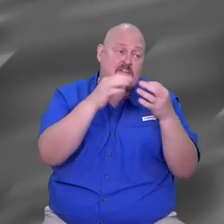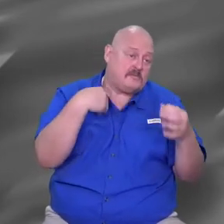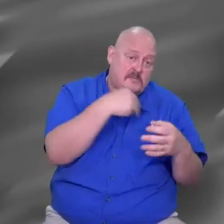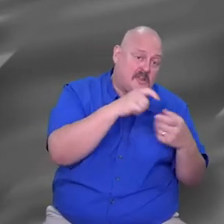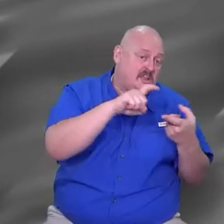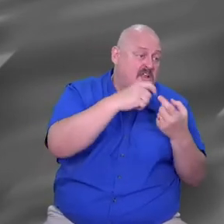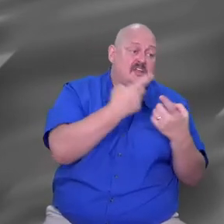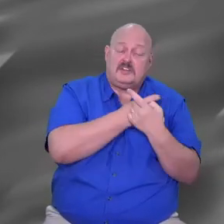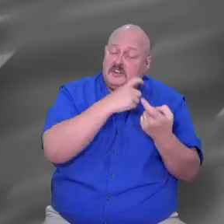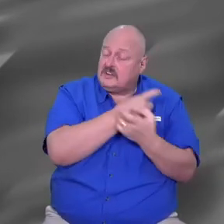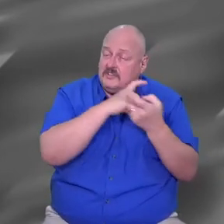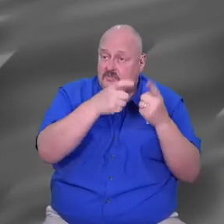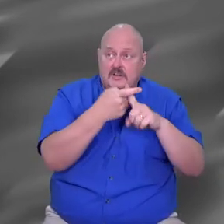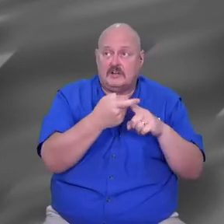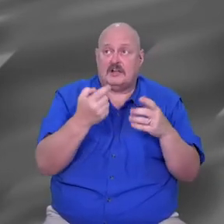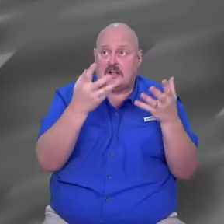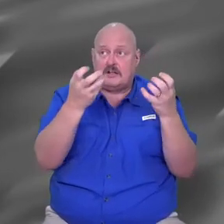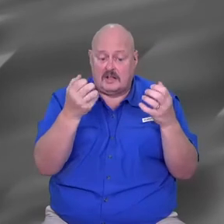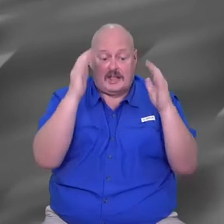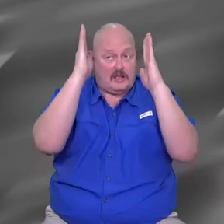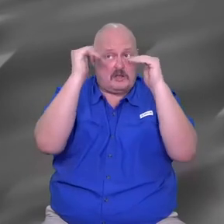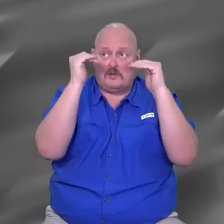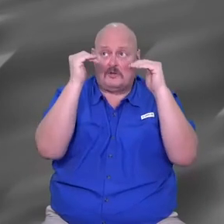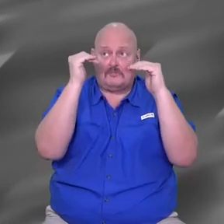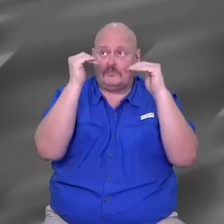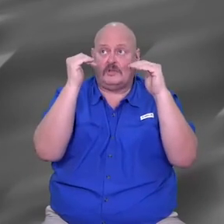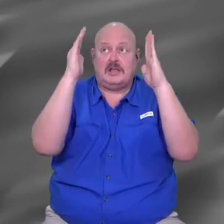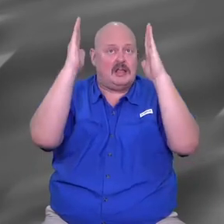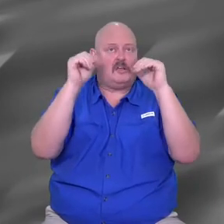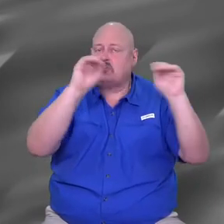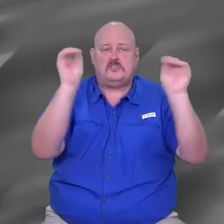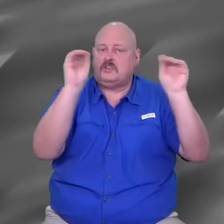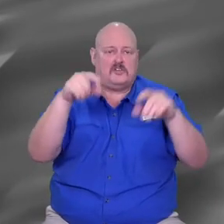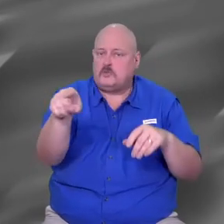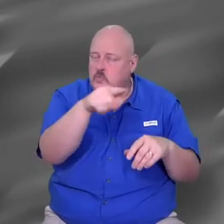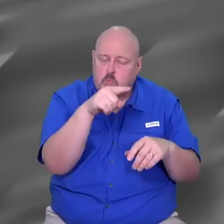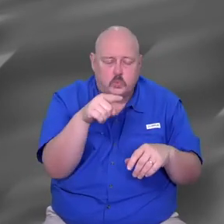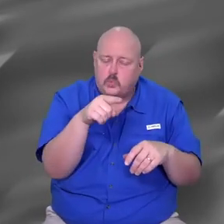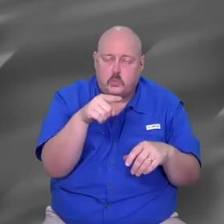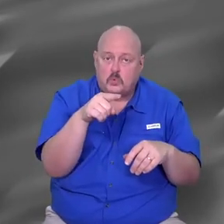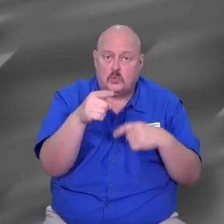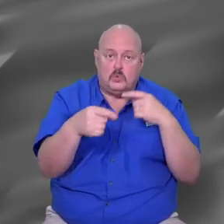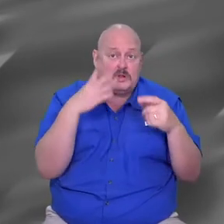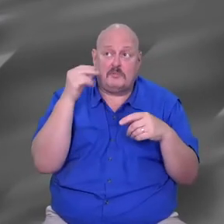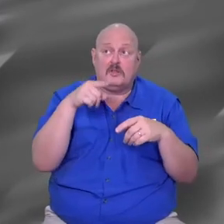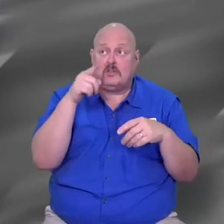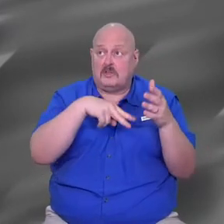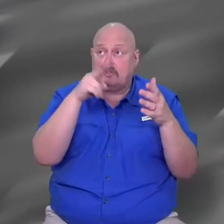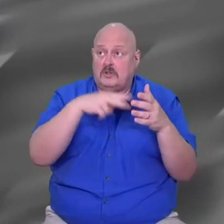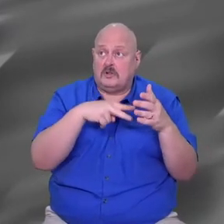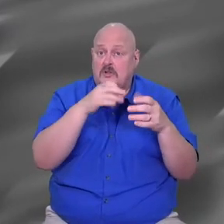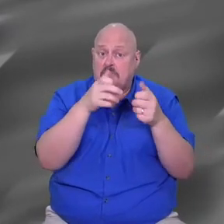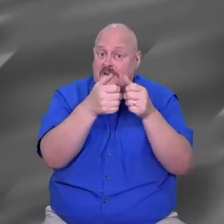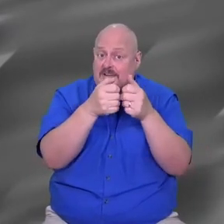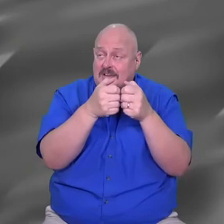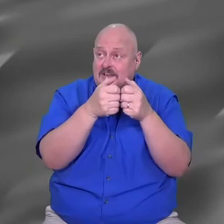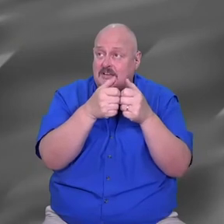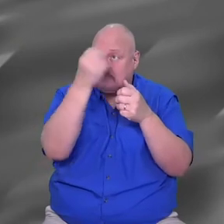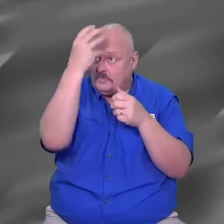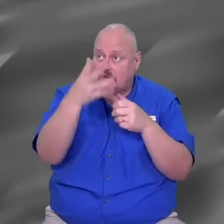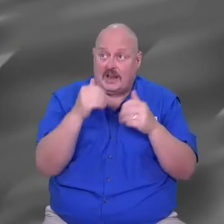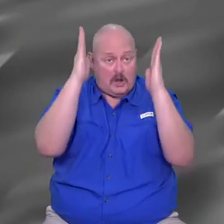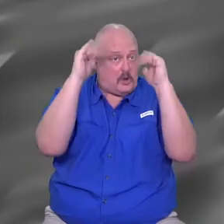friend. And I desire tonight, I hope tonight that this, I hope none of you are going, have you been reading my text messages?